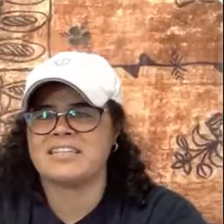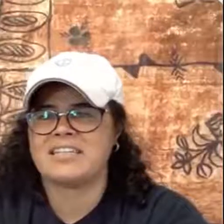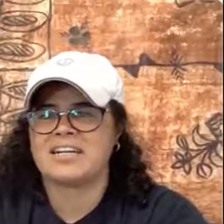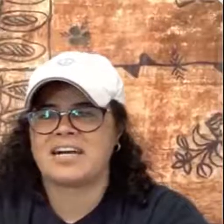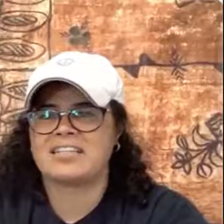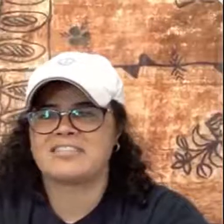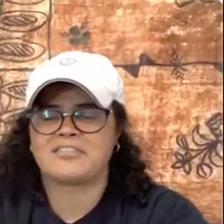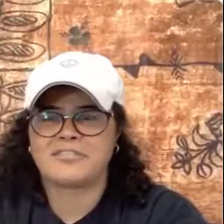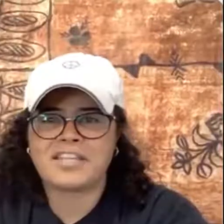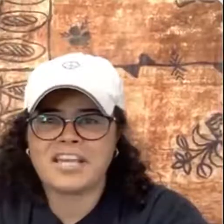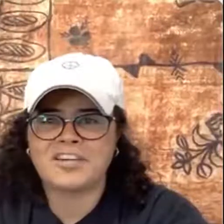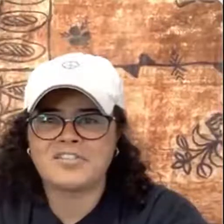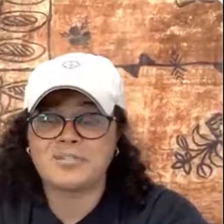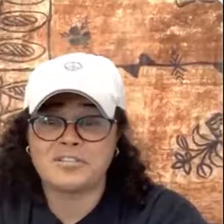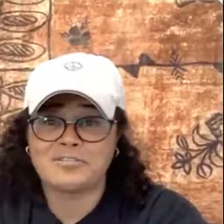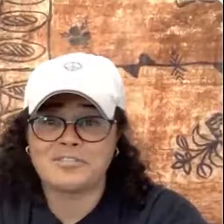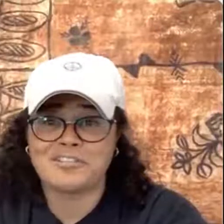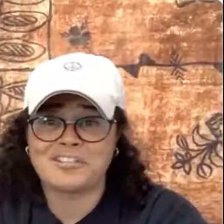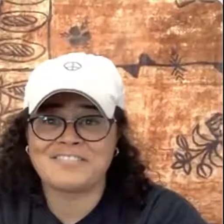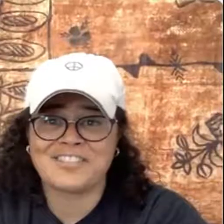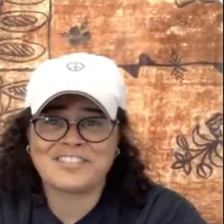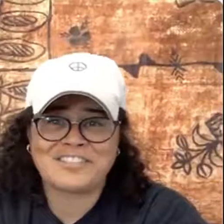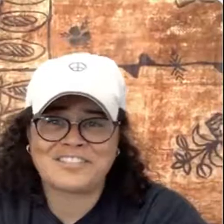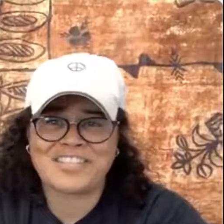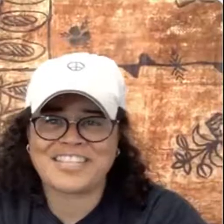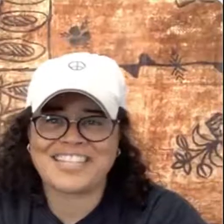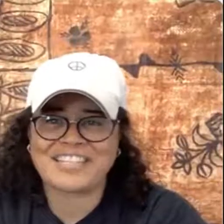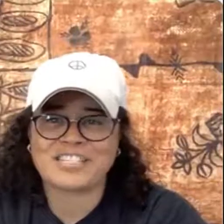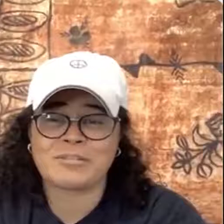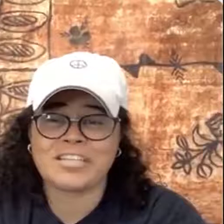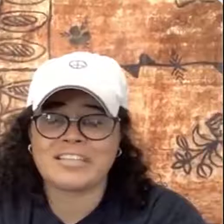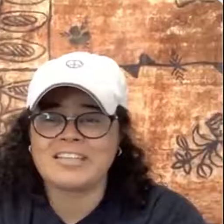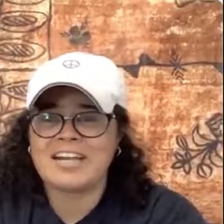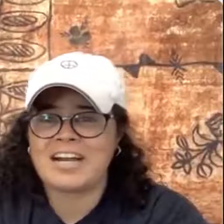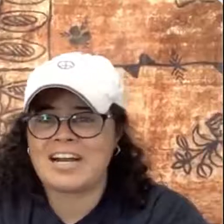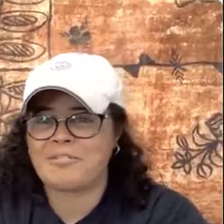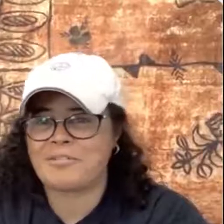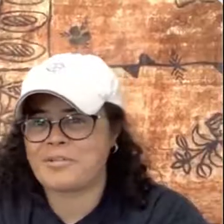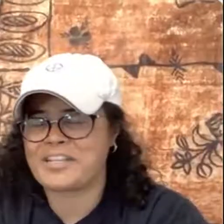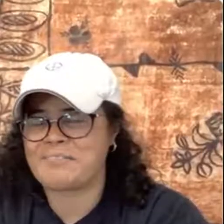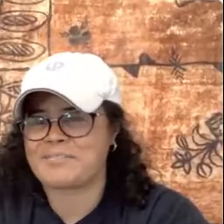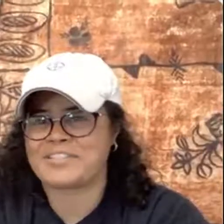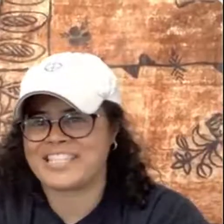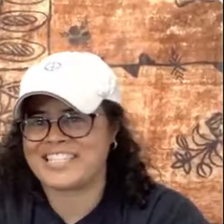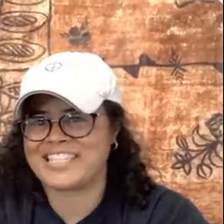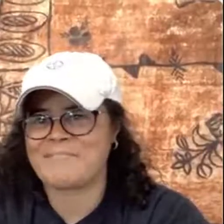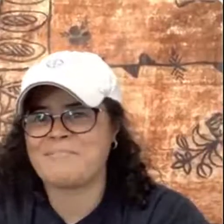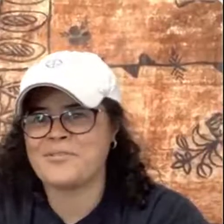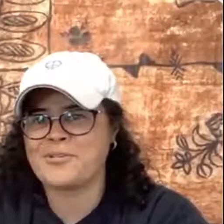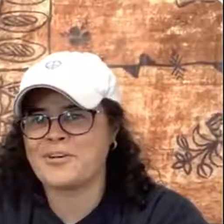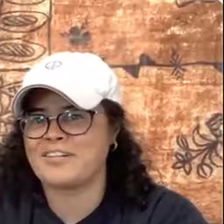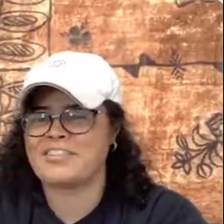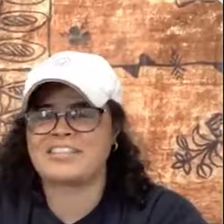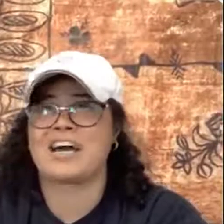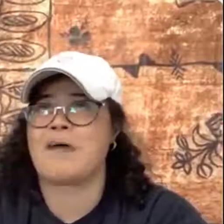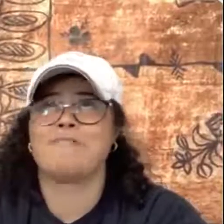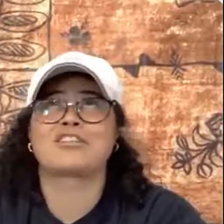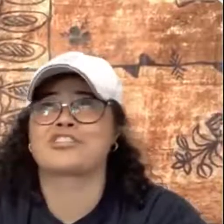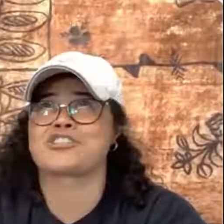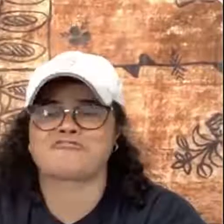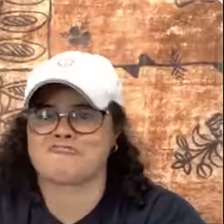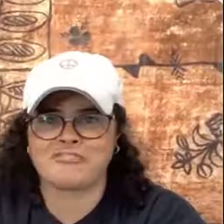doing. So for now, we'll look forward for you tuning in next week, where we can present some more of